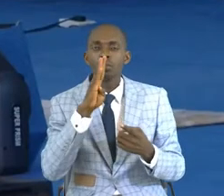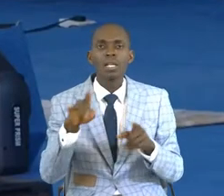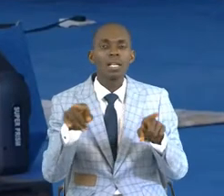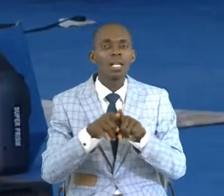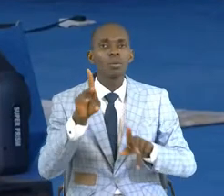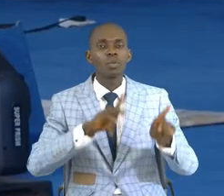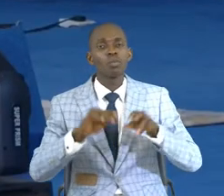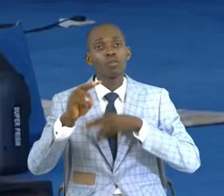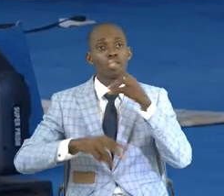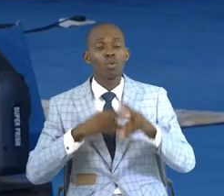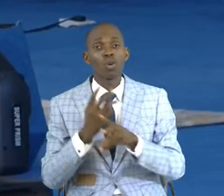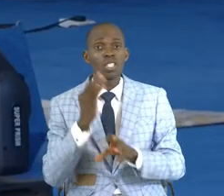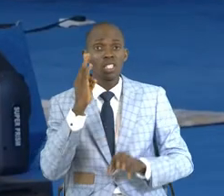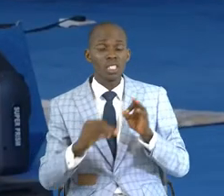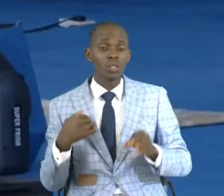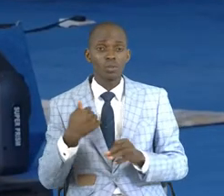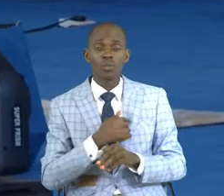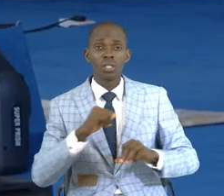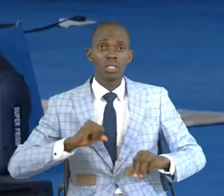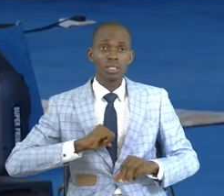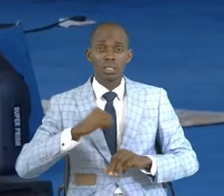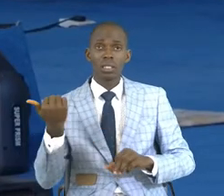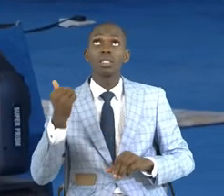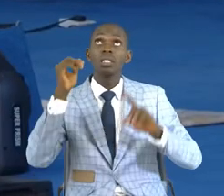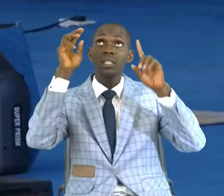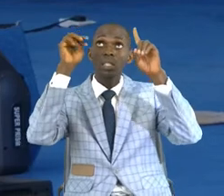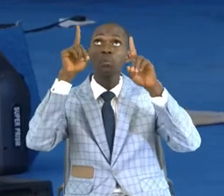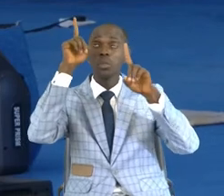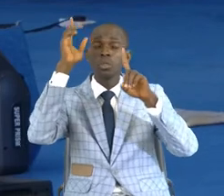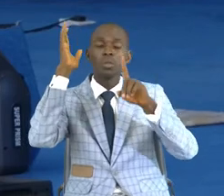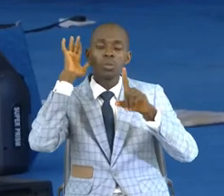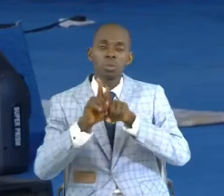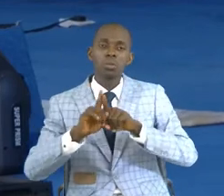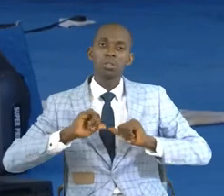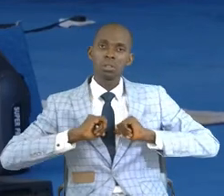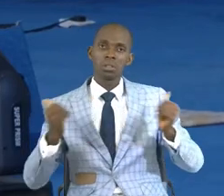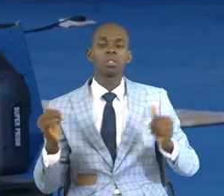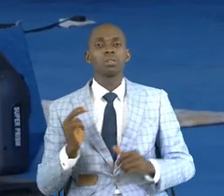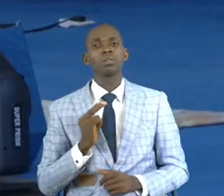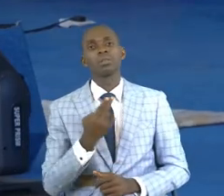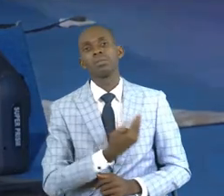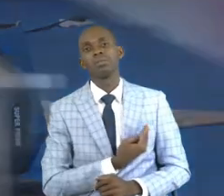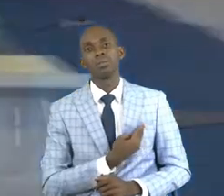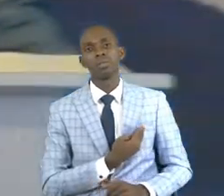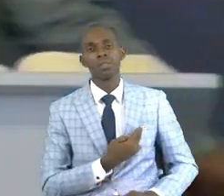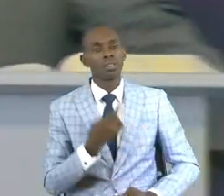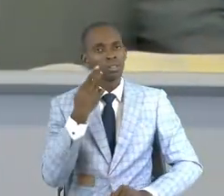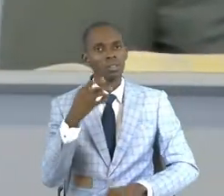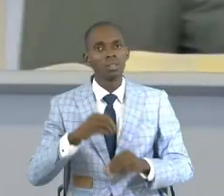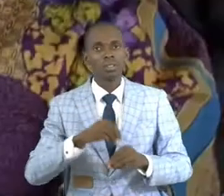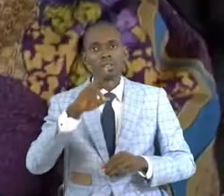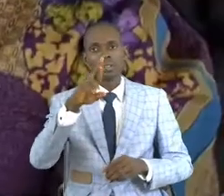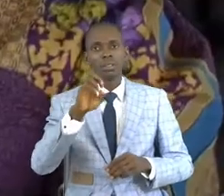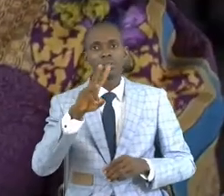deny him, he also will deny us. We're looking at Galatians chapter 2, and I'm reading